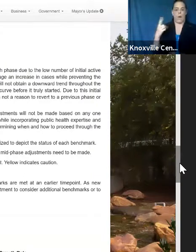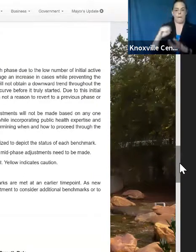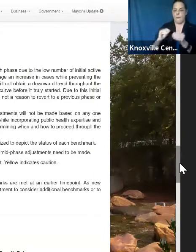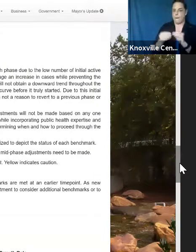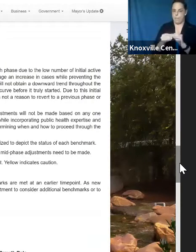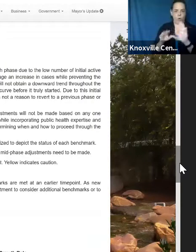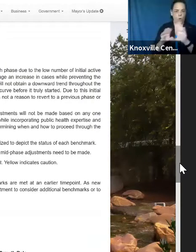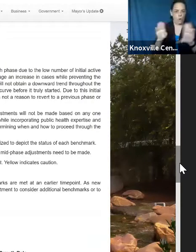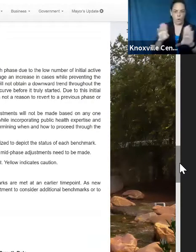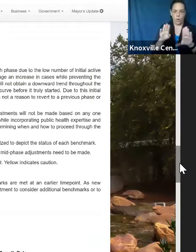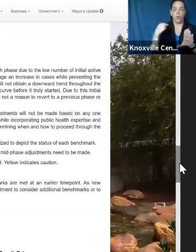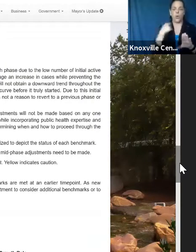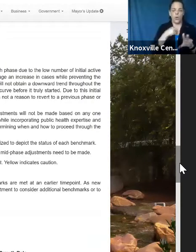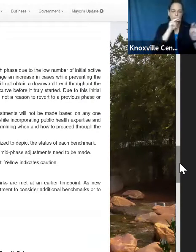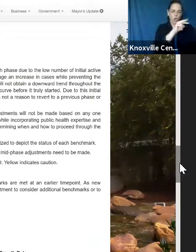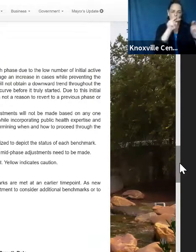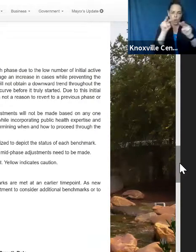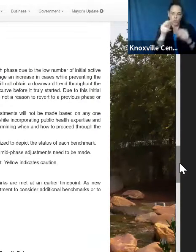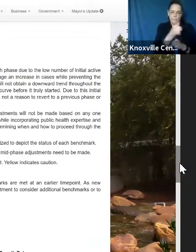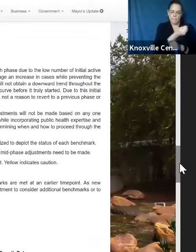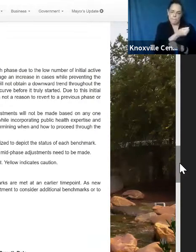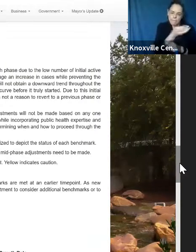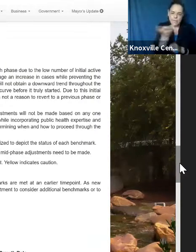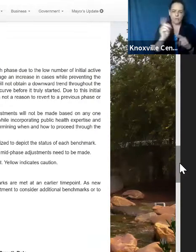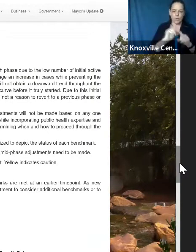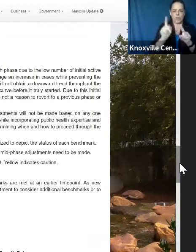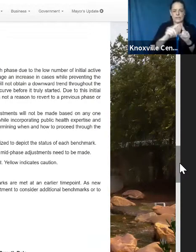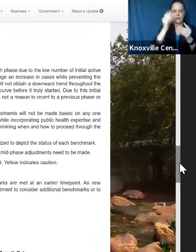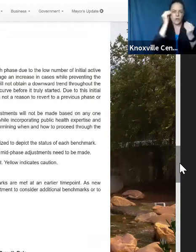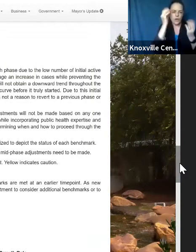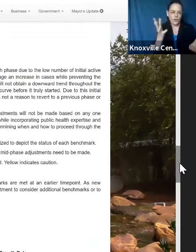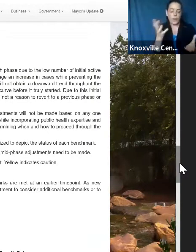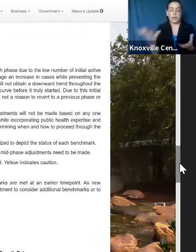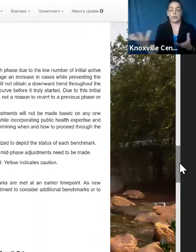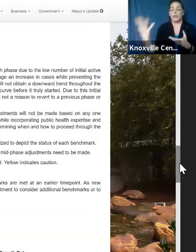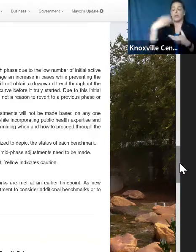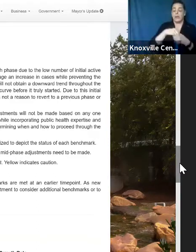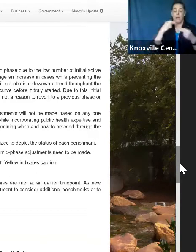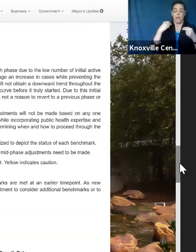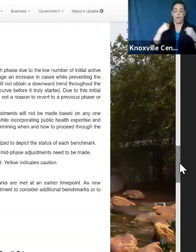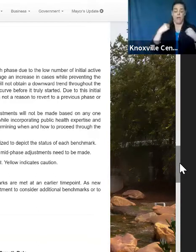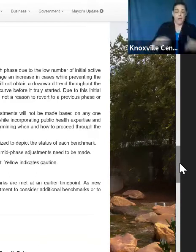data points and trends while incorporating public health expertise and